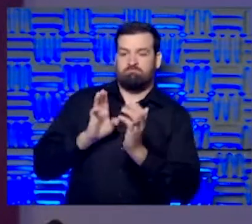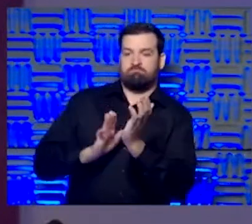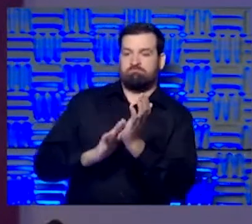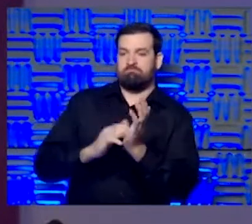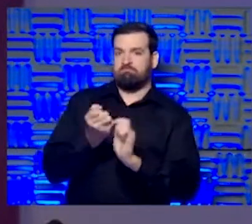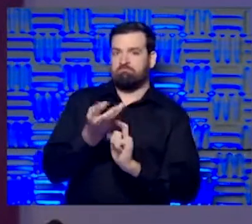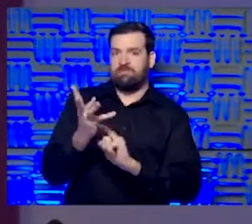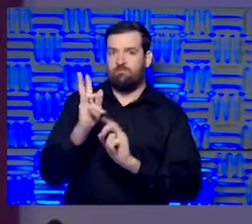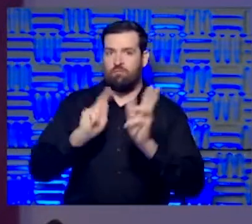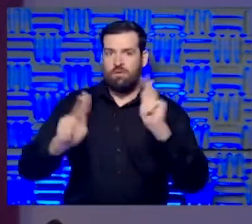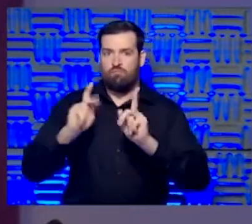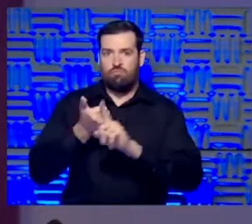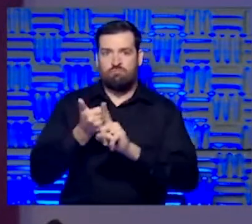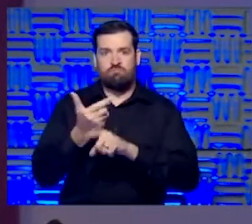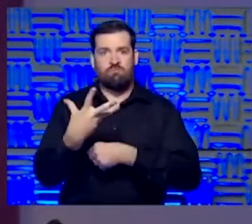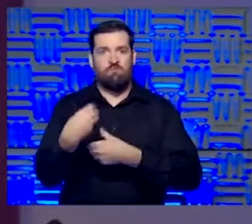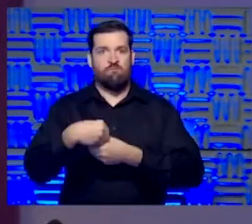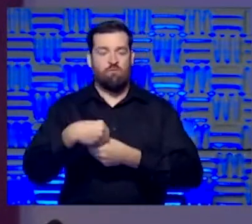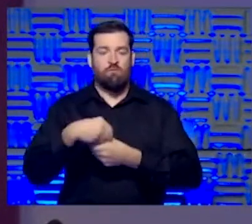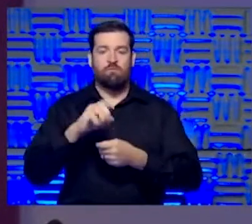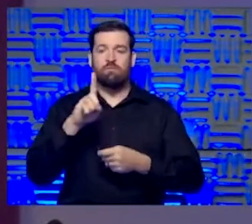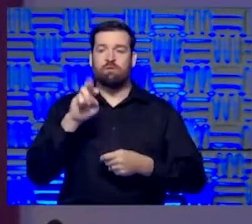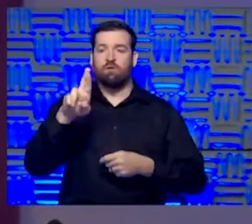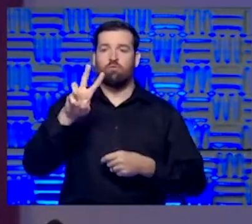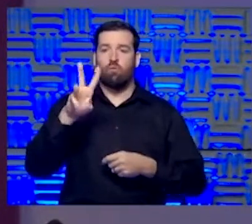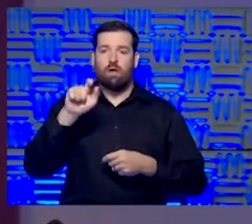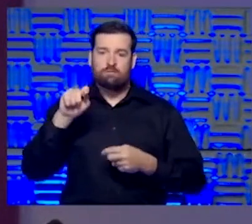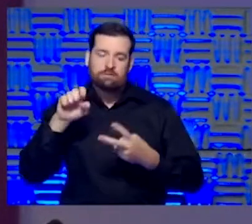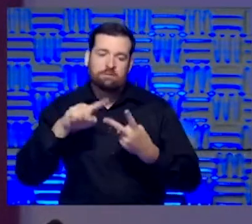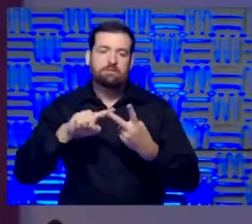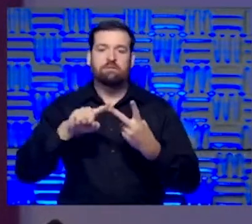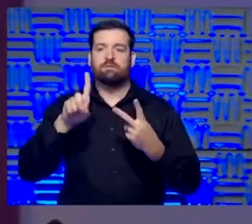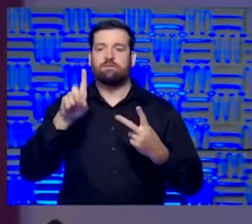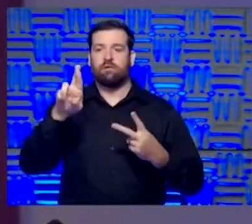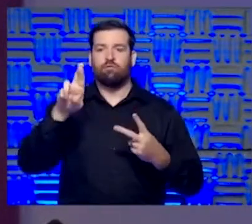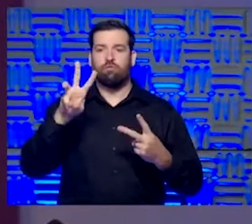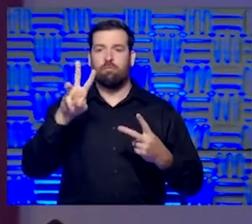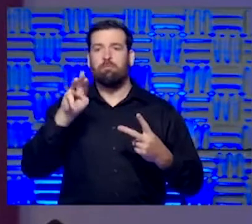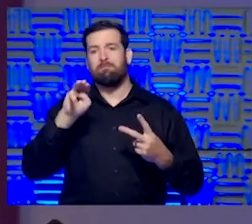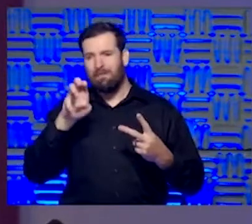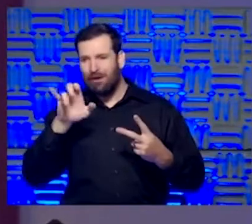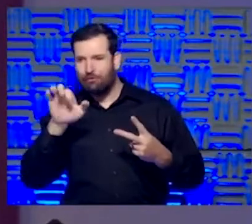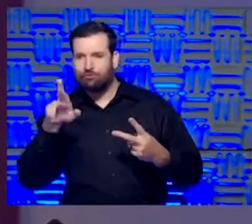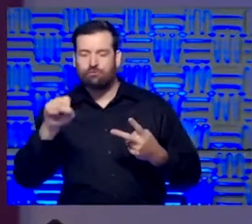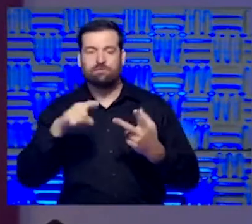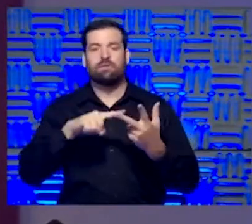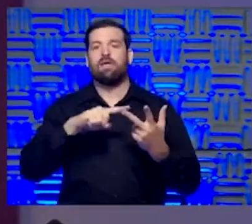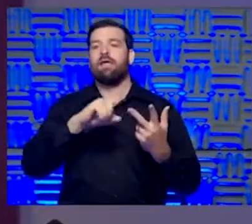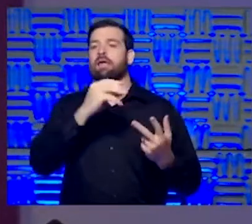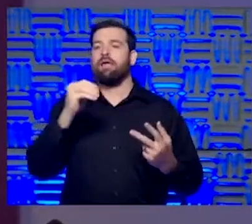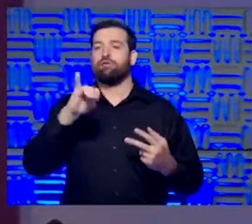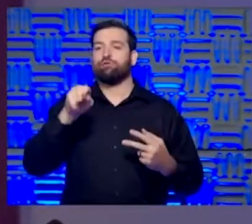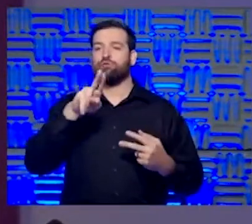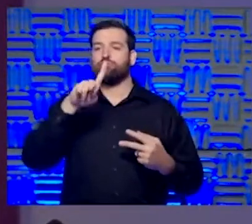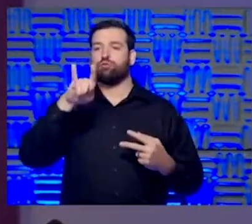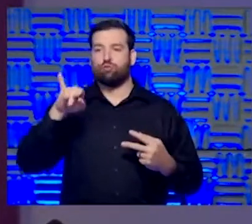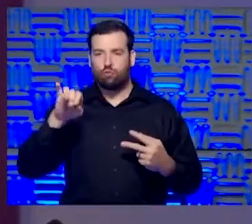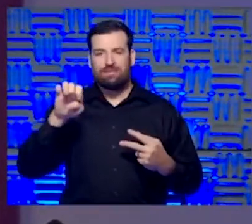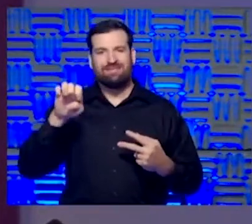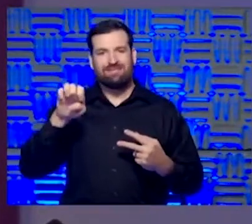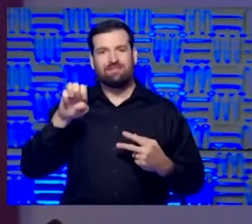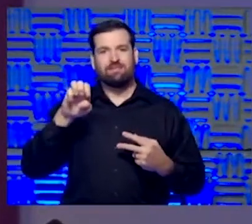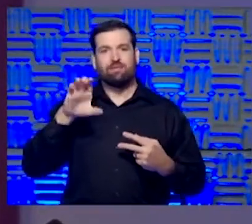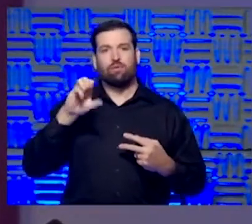people who've been involved, Dr. Watts, Dr. Myers, and our COO, Jody Coombs. And this has been a